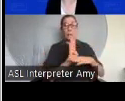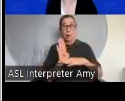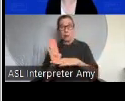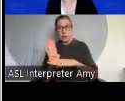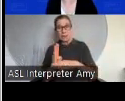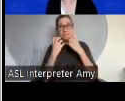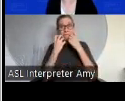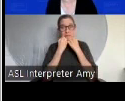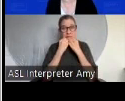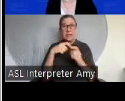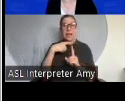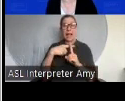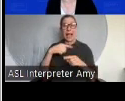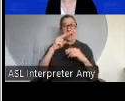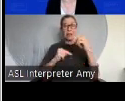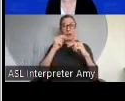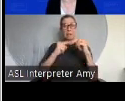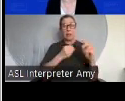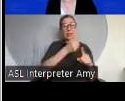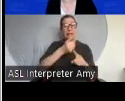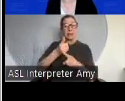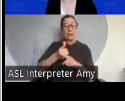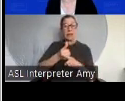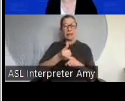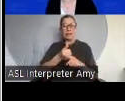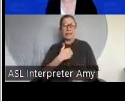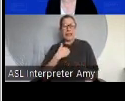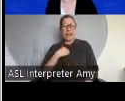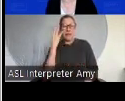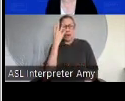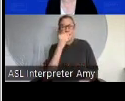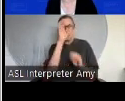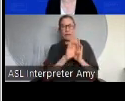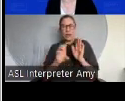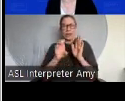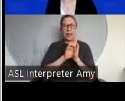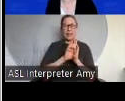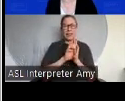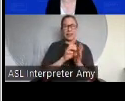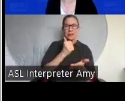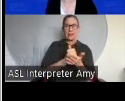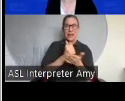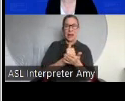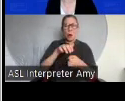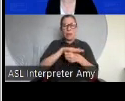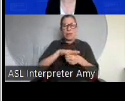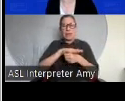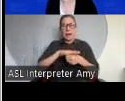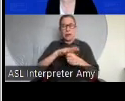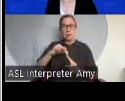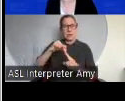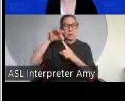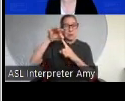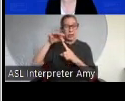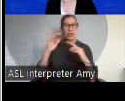the buildings themselves and the distinctive character of our neighborhood. So I would just hope that